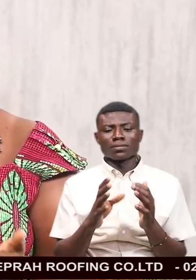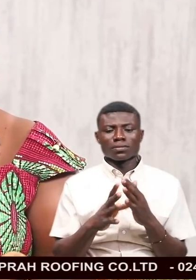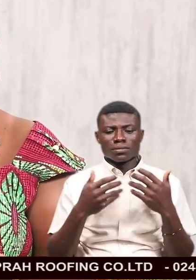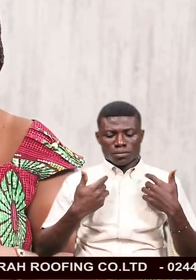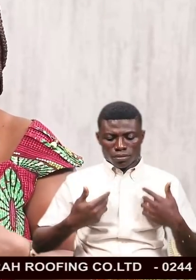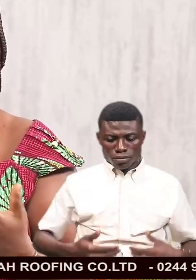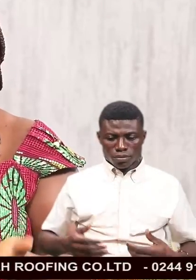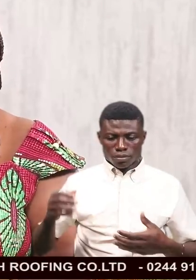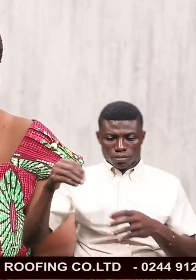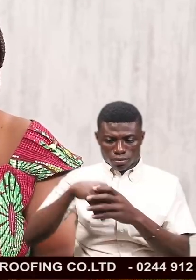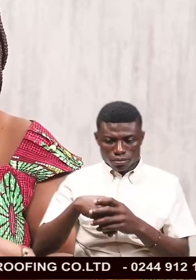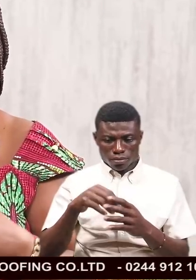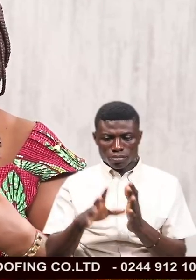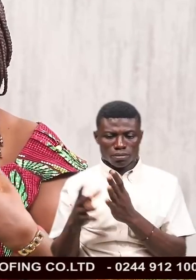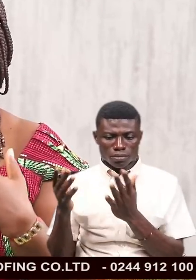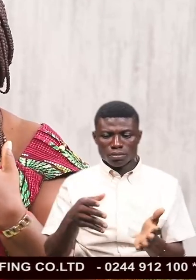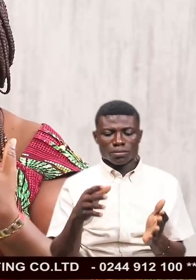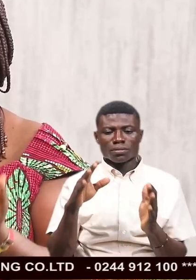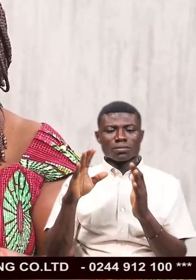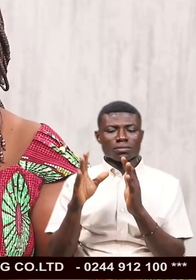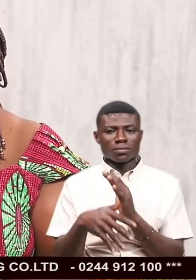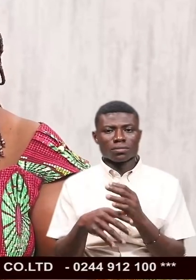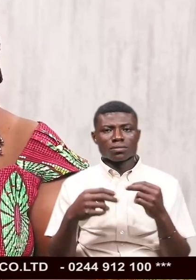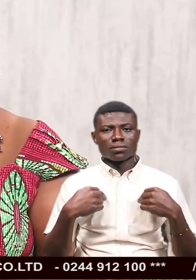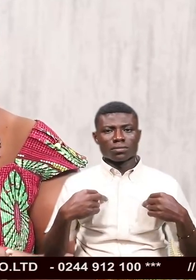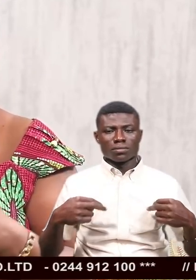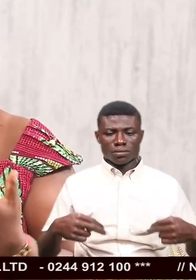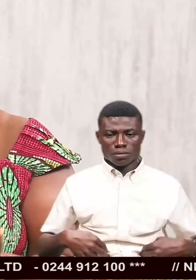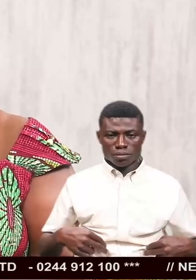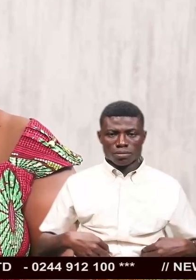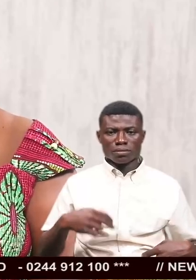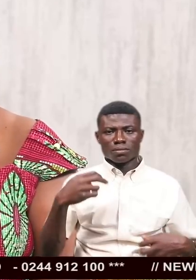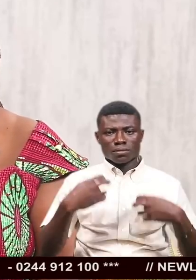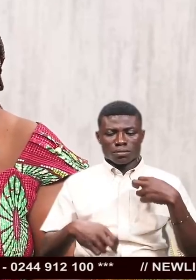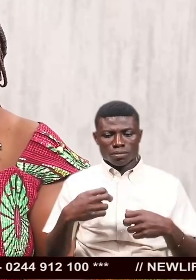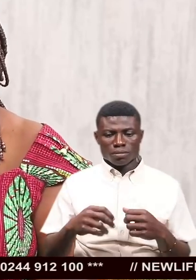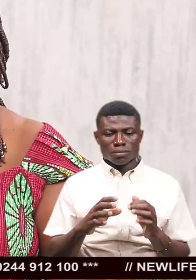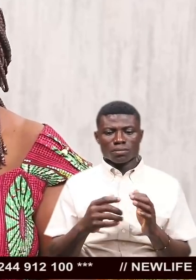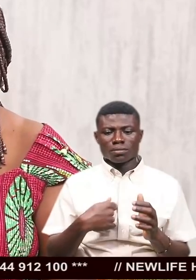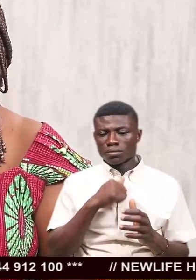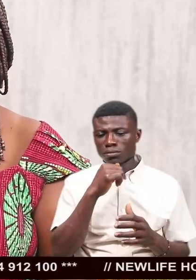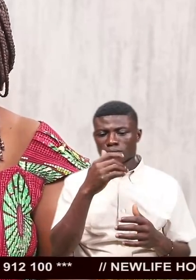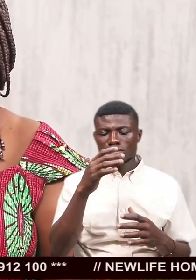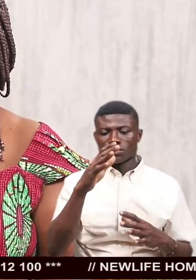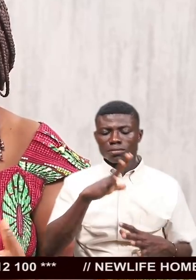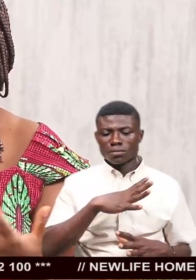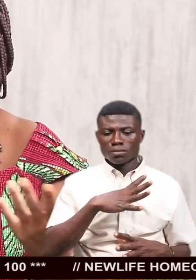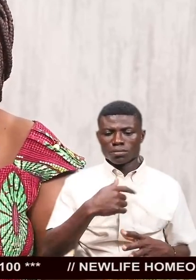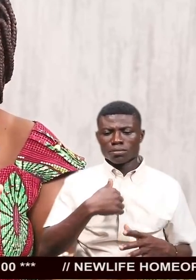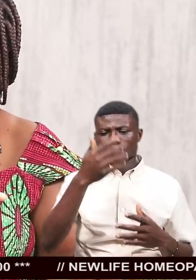dressing day, a bebe mo, and a health wise and so. Na me home for me.